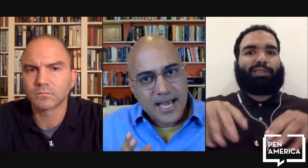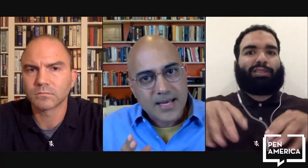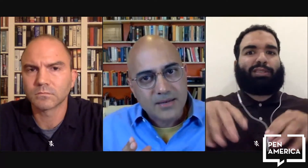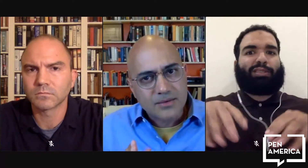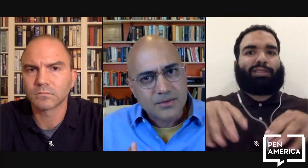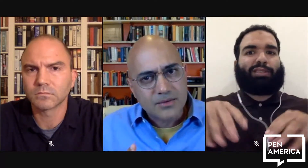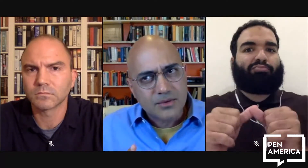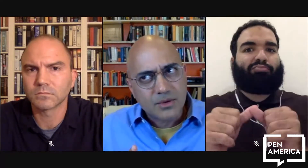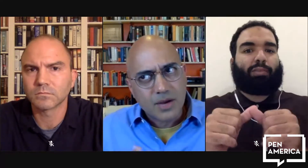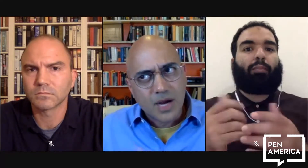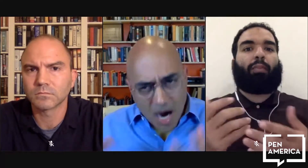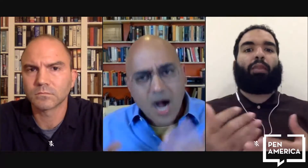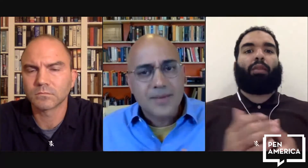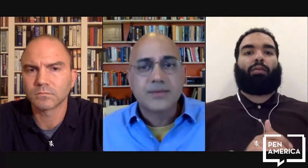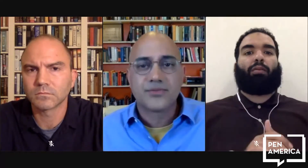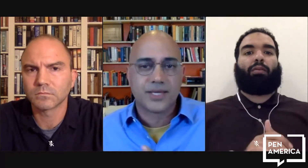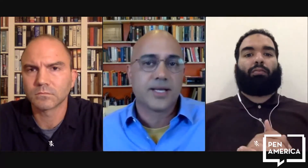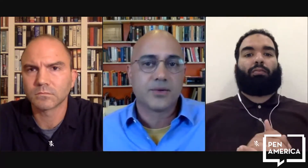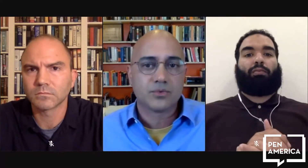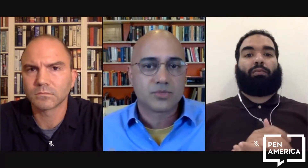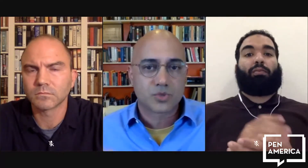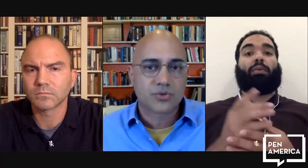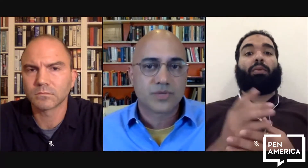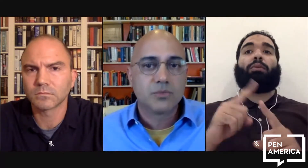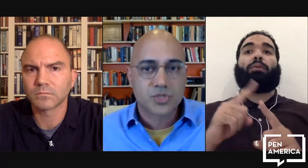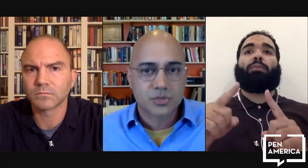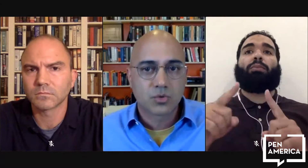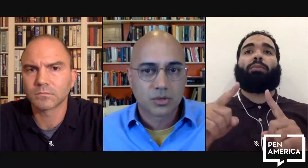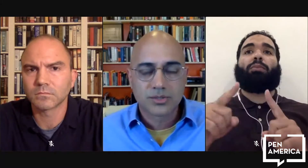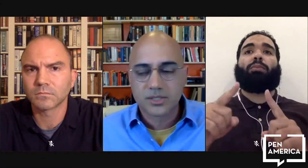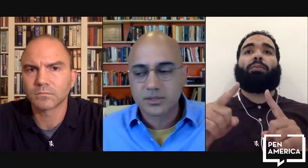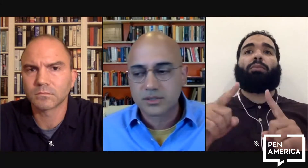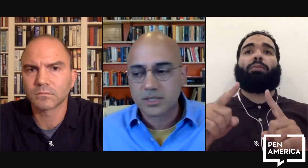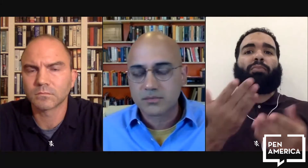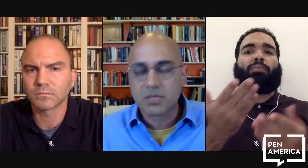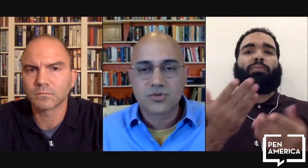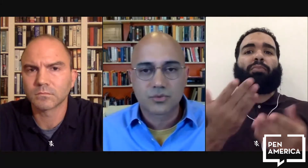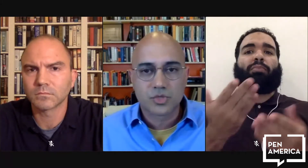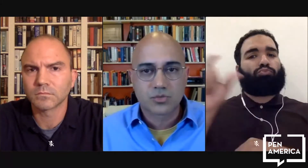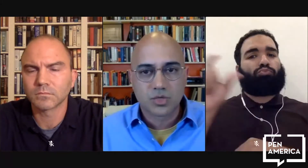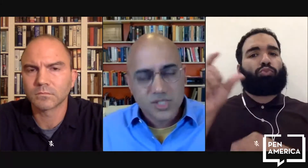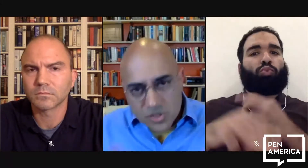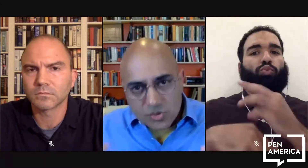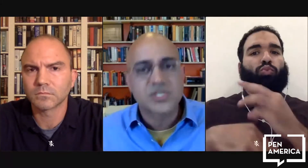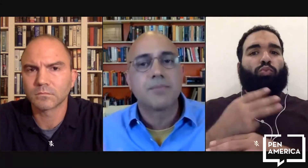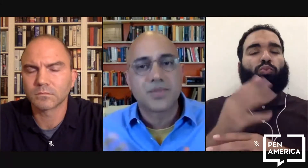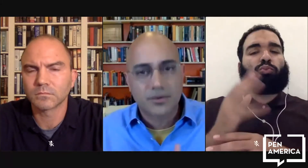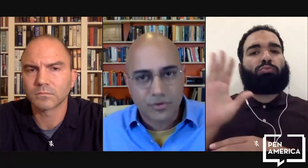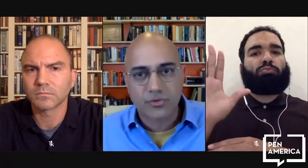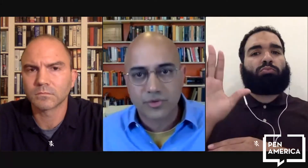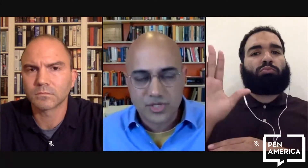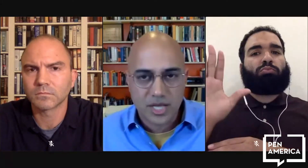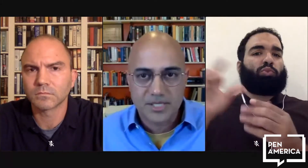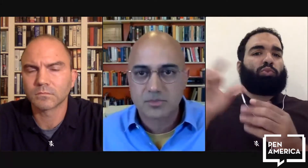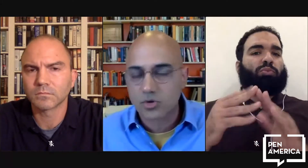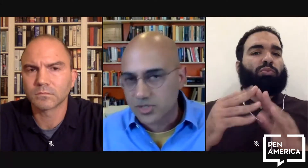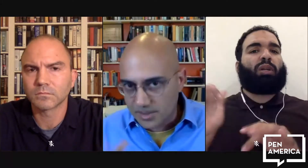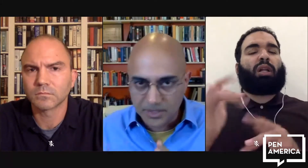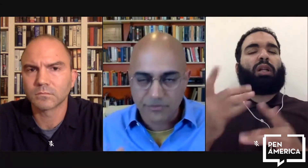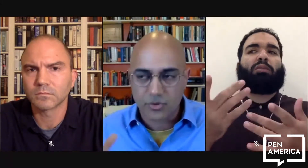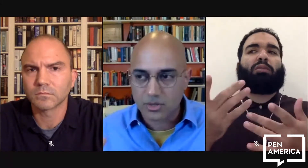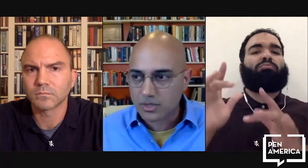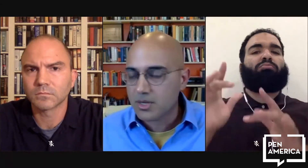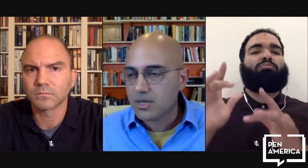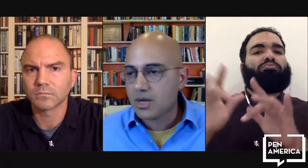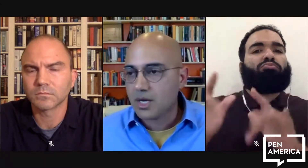And a common thing sort of in the Muslim world and in much of the Muslim world is a sort of sympathy for Islamism, or a